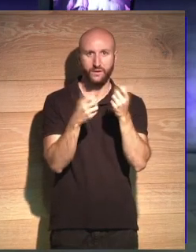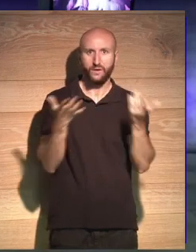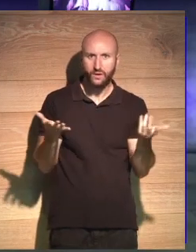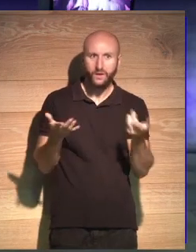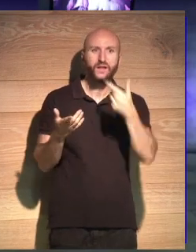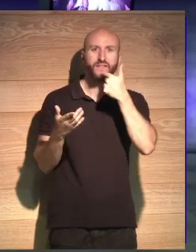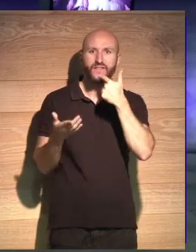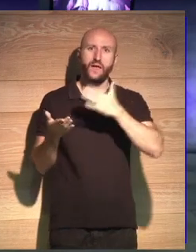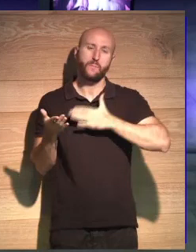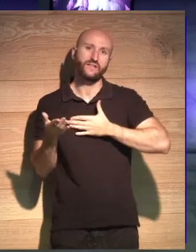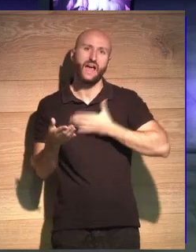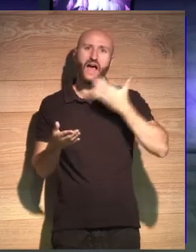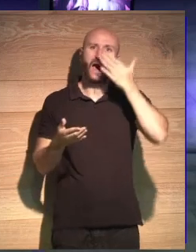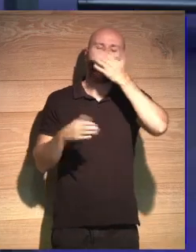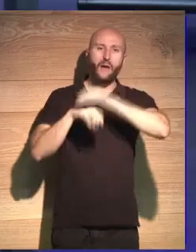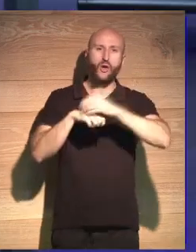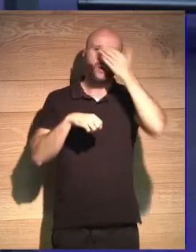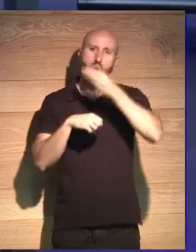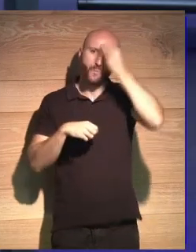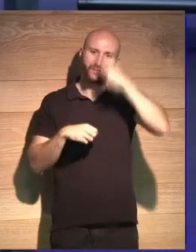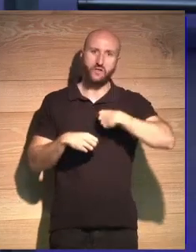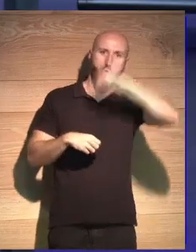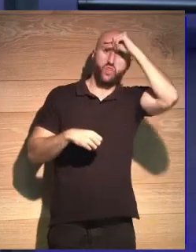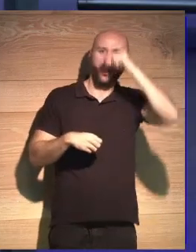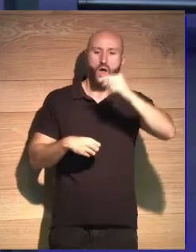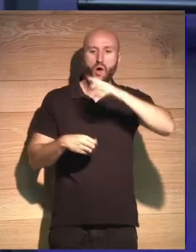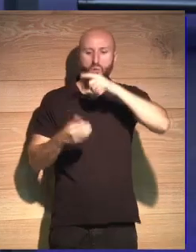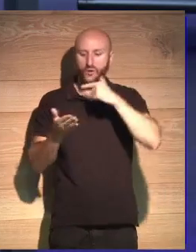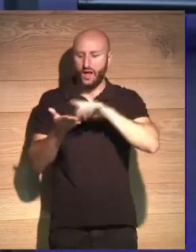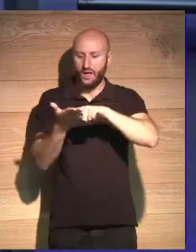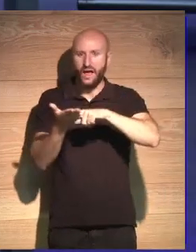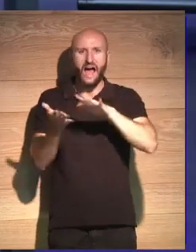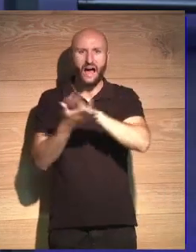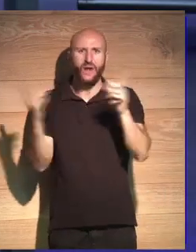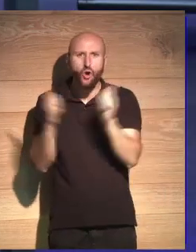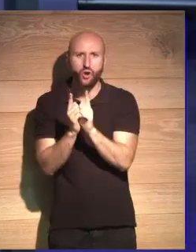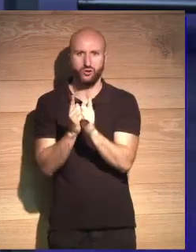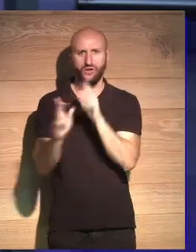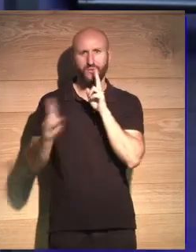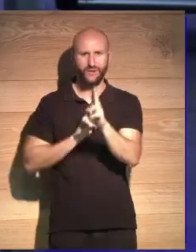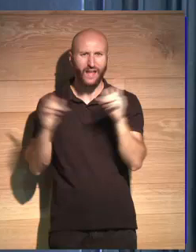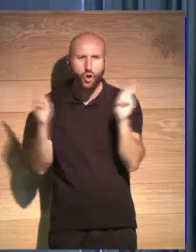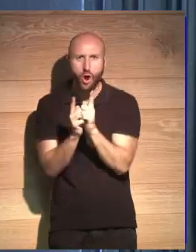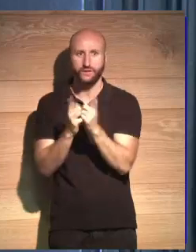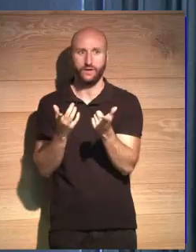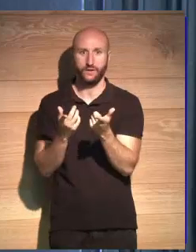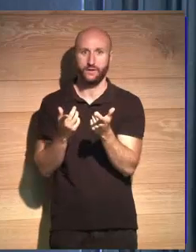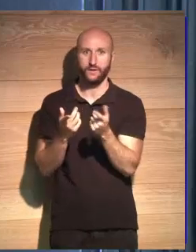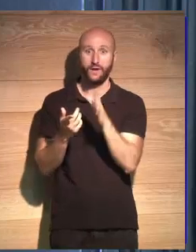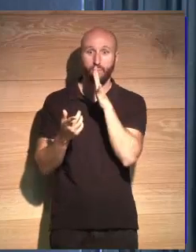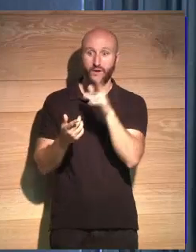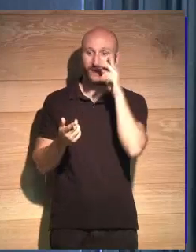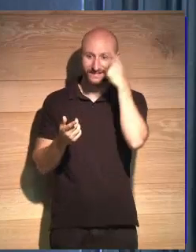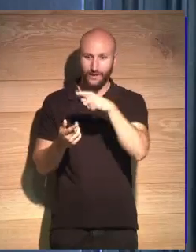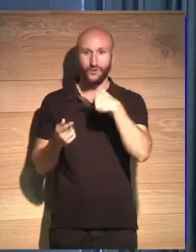were saying, how could they simplify everything we said so much? My classmates are going to say that I'm